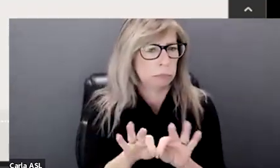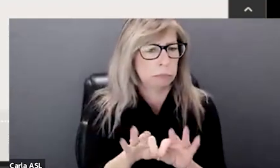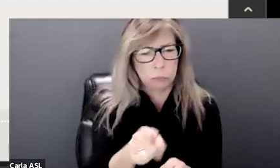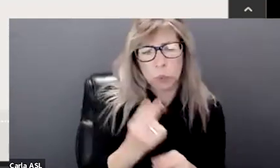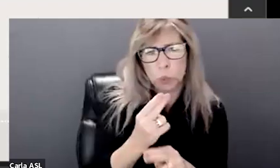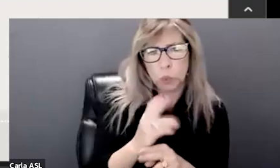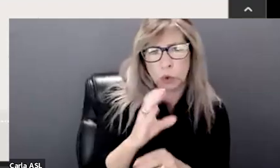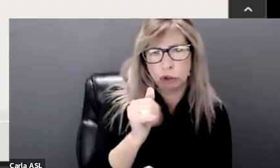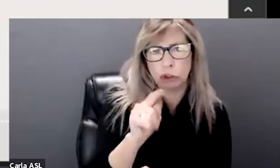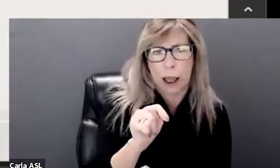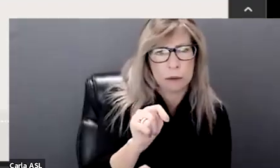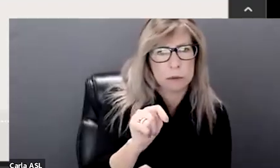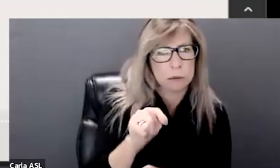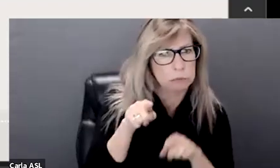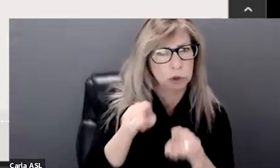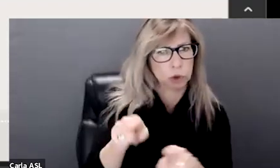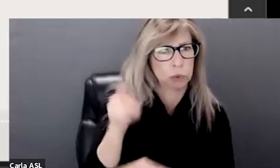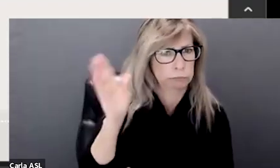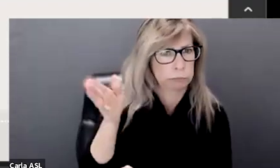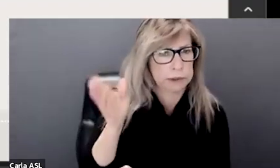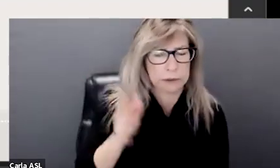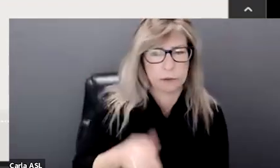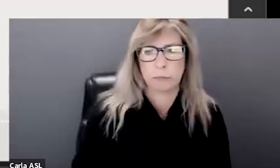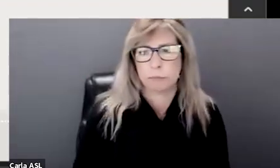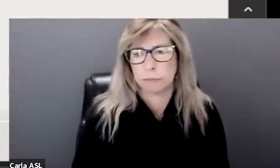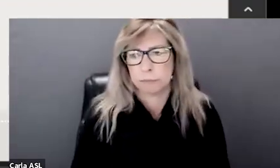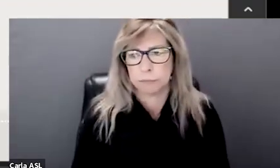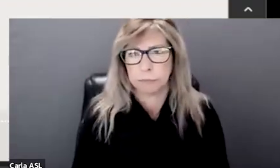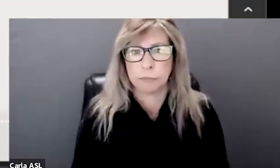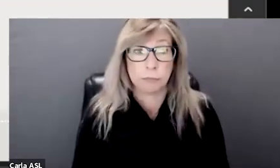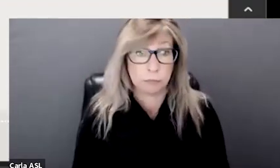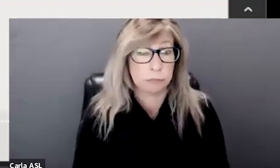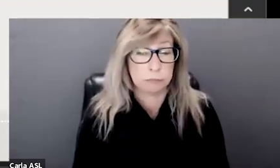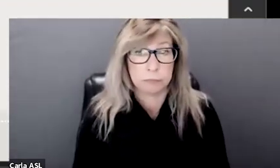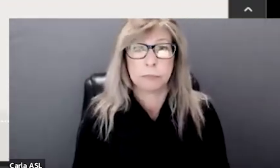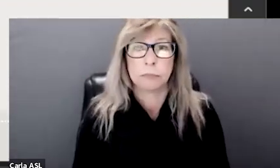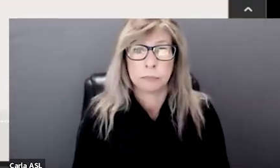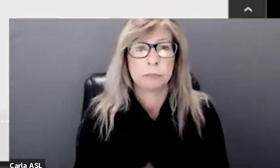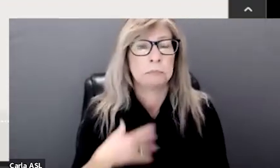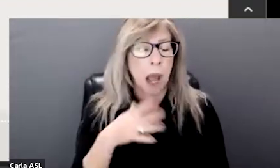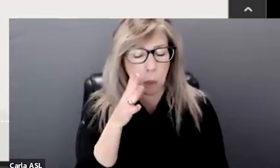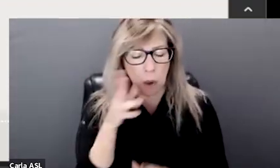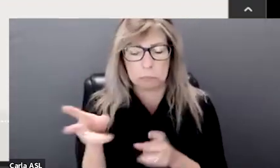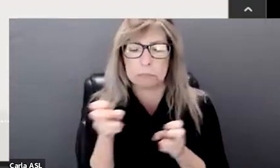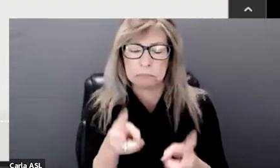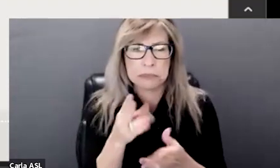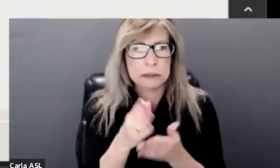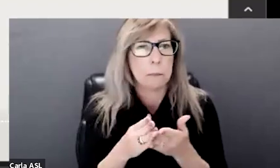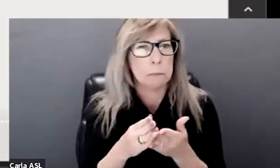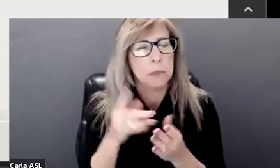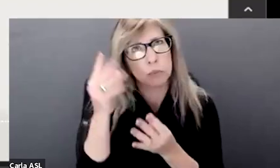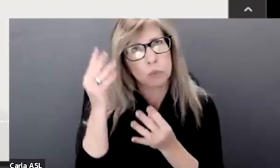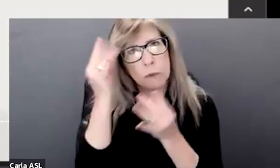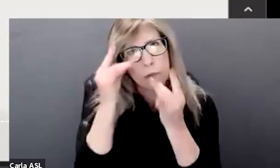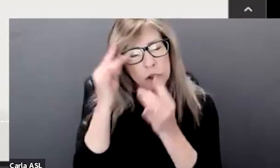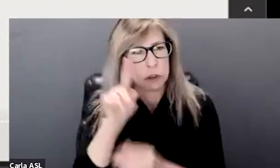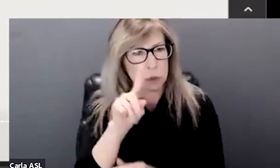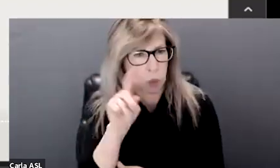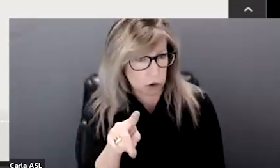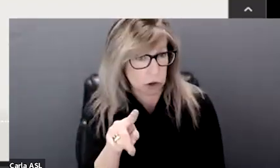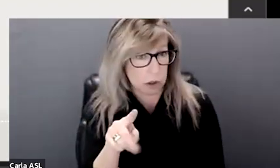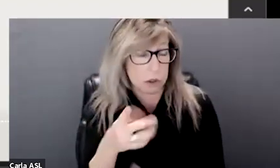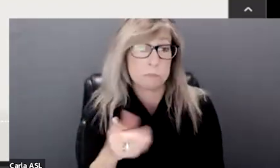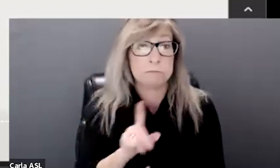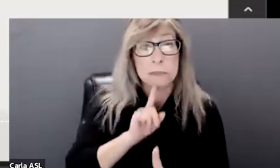at any time during this session. I'll be posing a few reflection questions, and you're more than welcome to use the chat